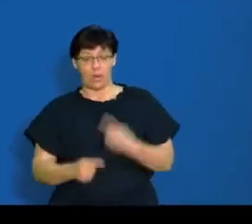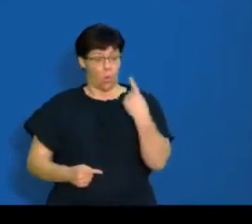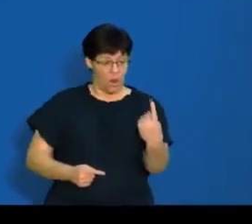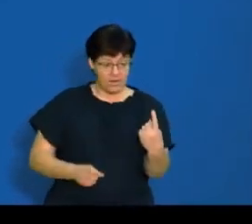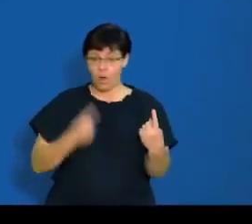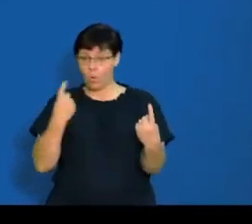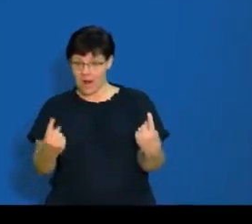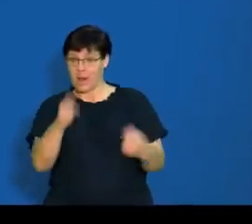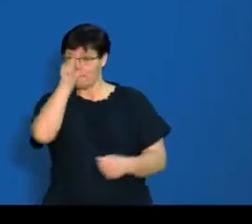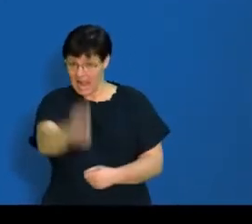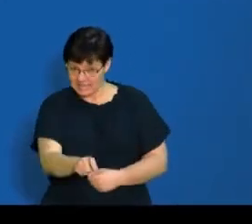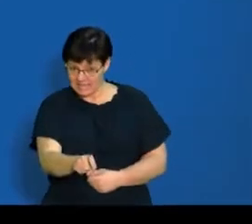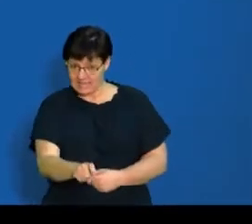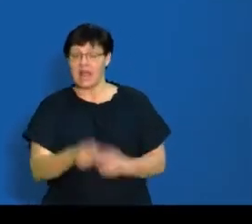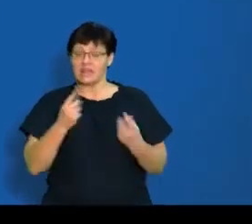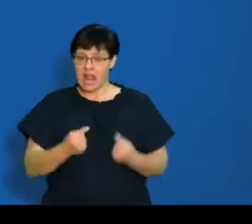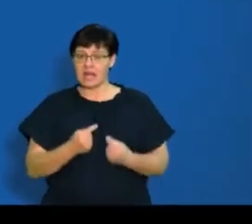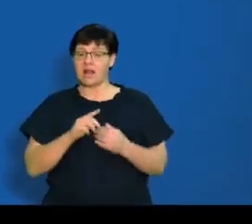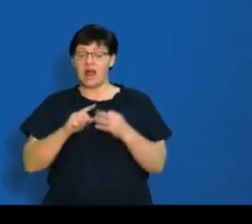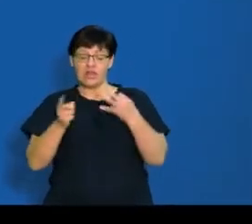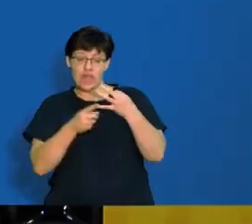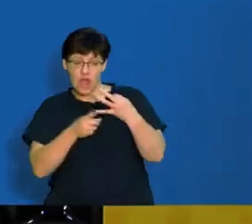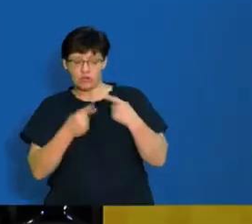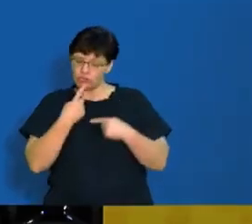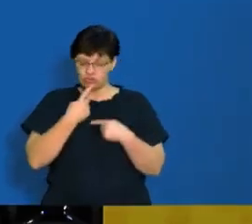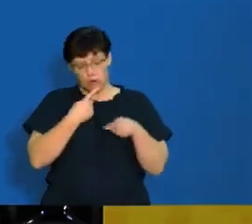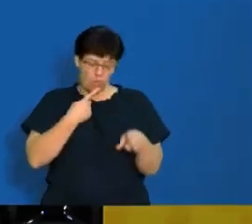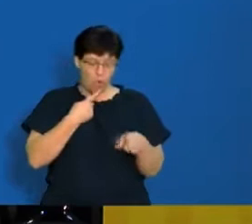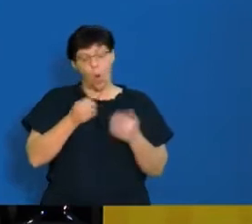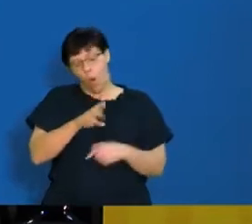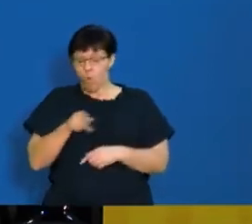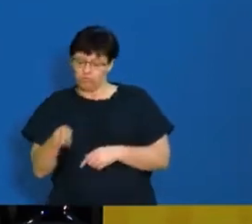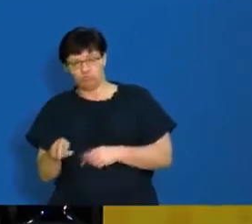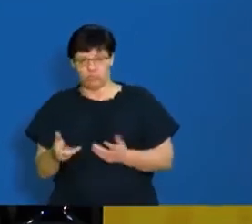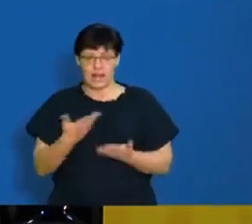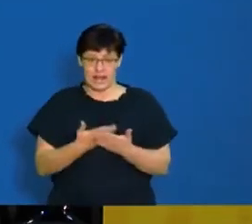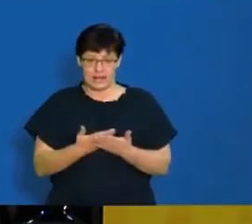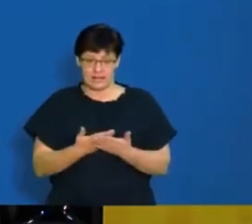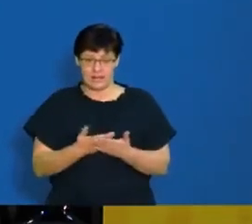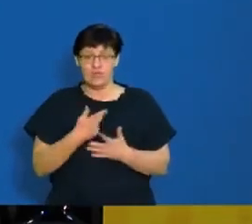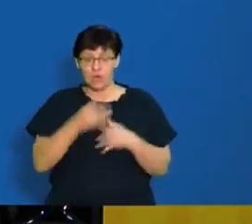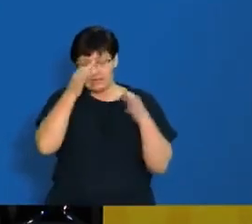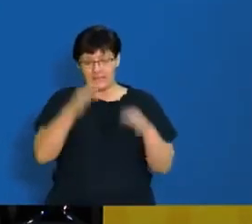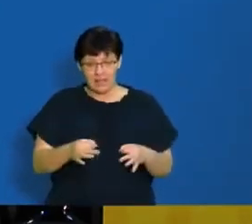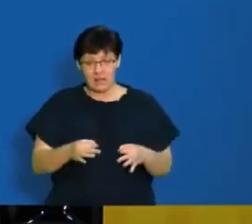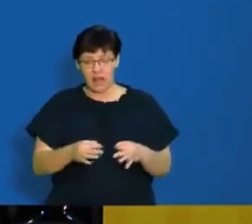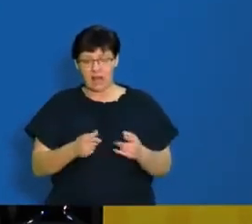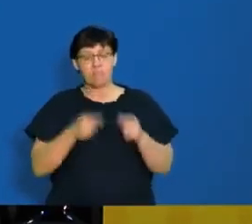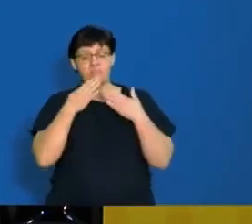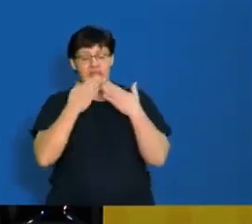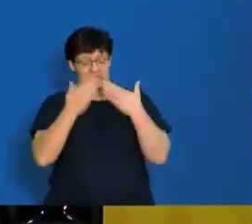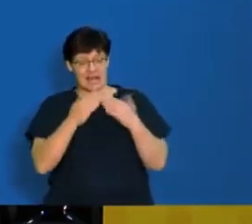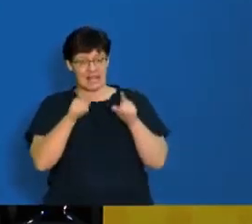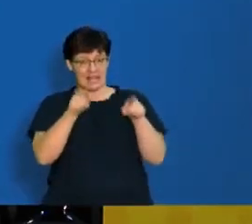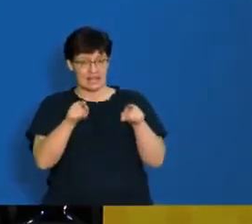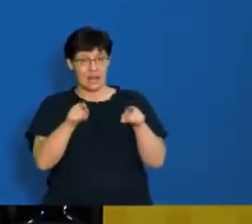or an essay question. So again, earlier I told you that you can decide to choose one section to study, but